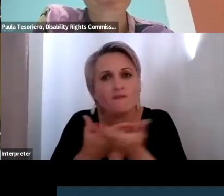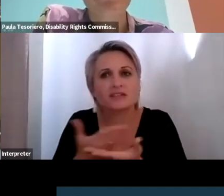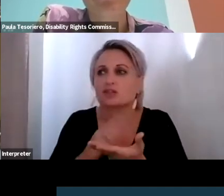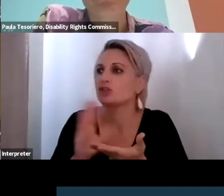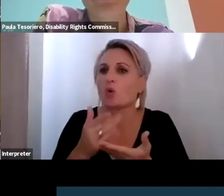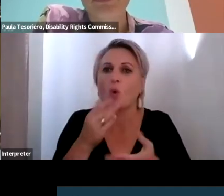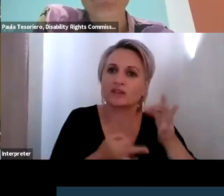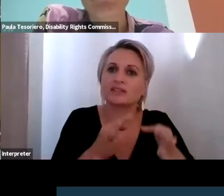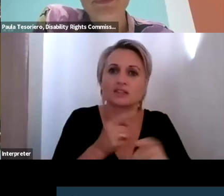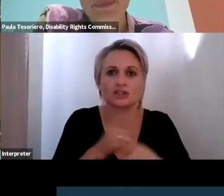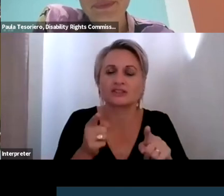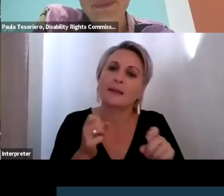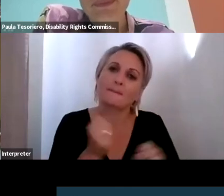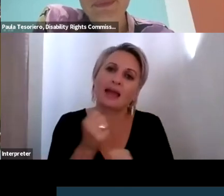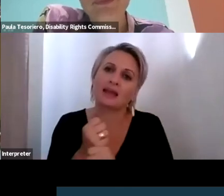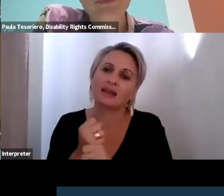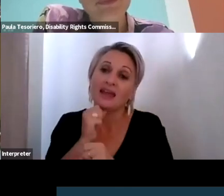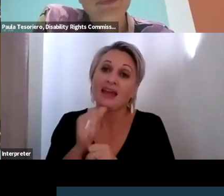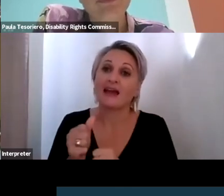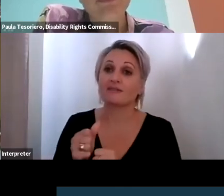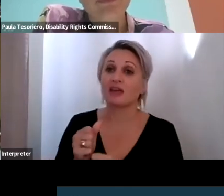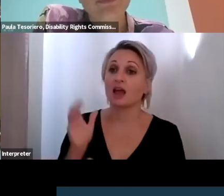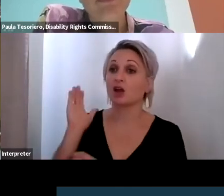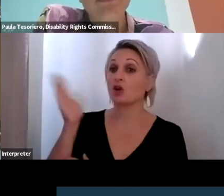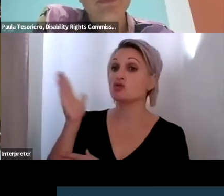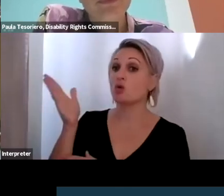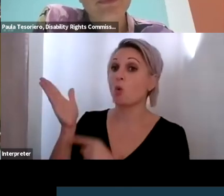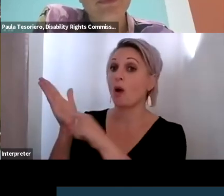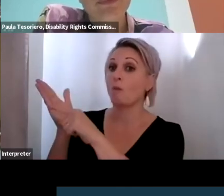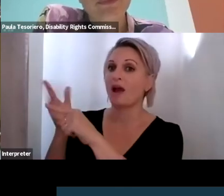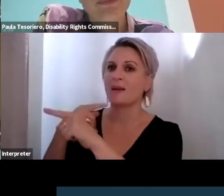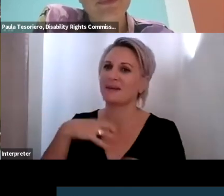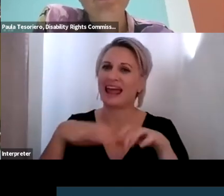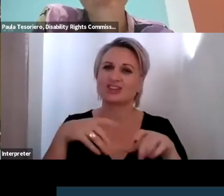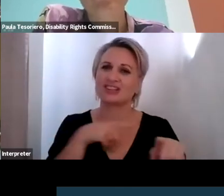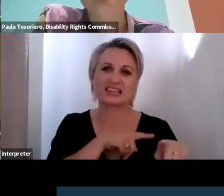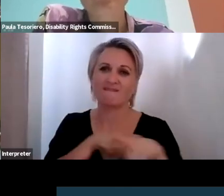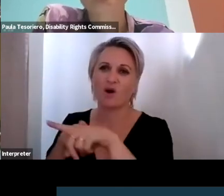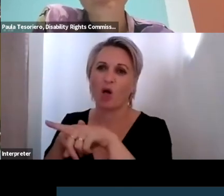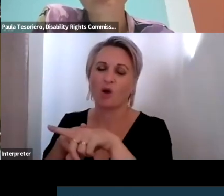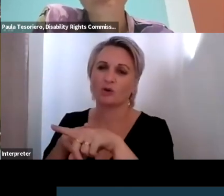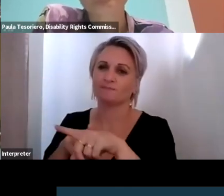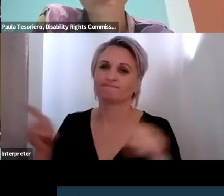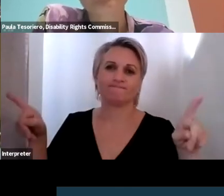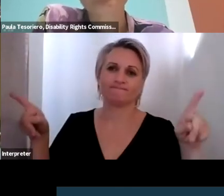make. If they talk one way and walk another way, then it's dead in the water. So